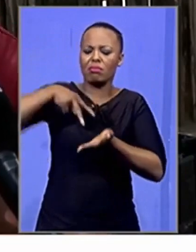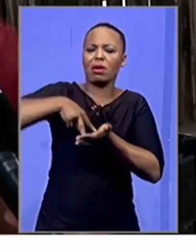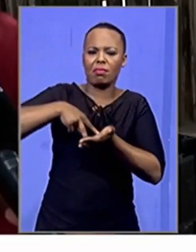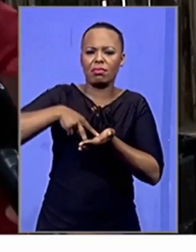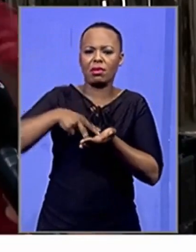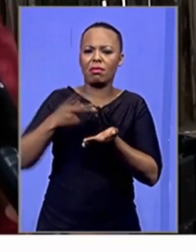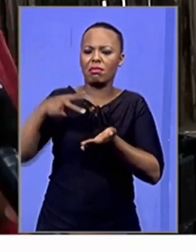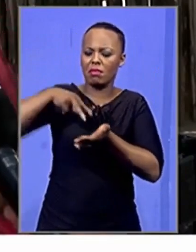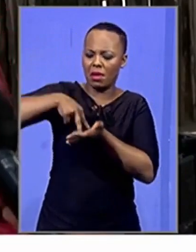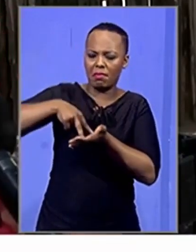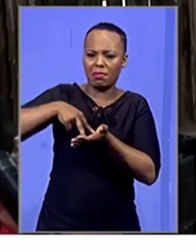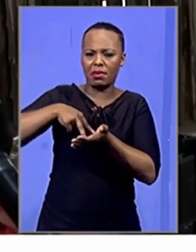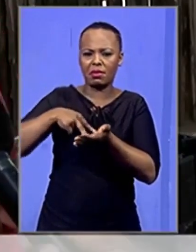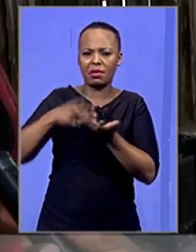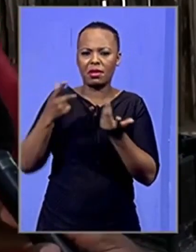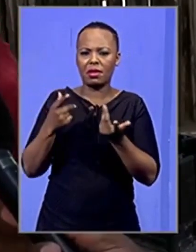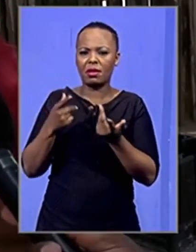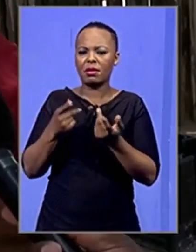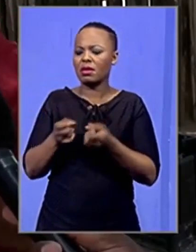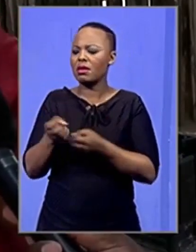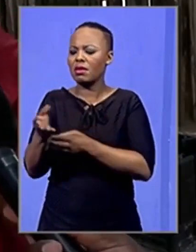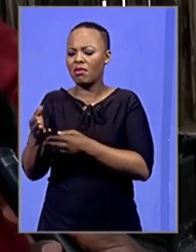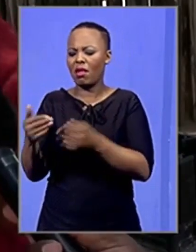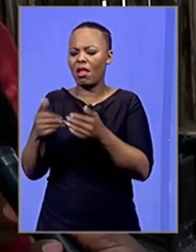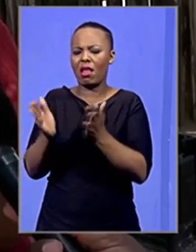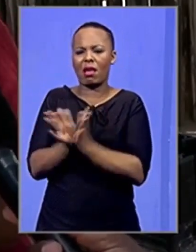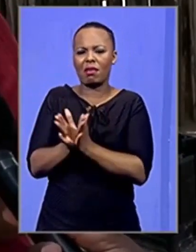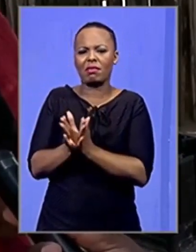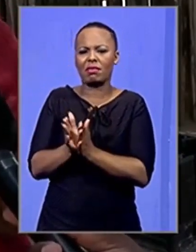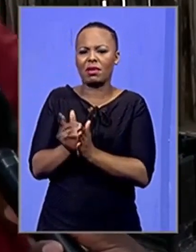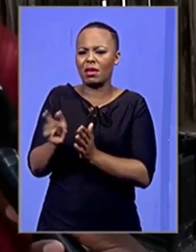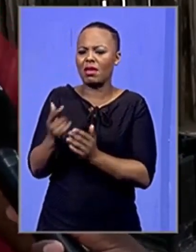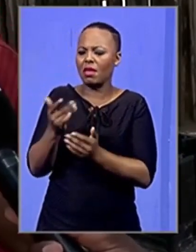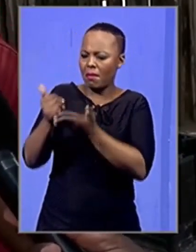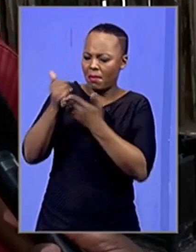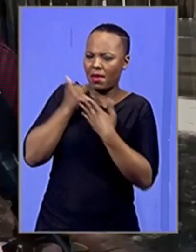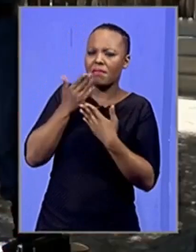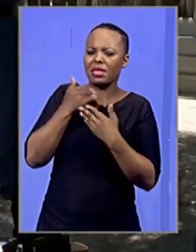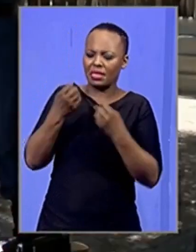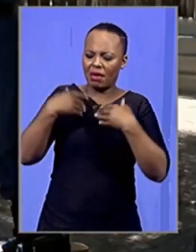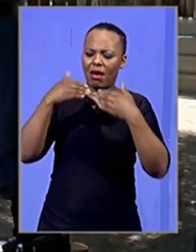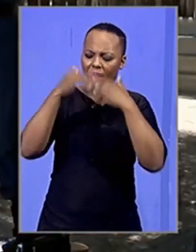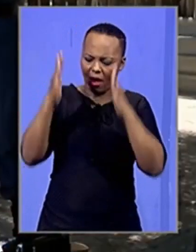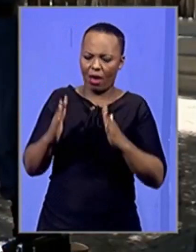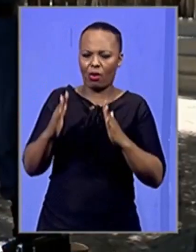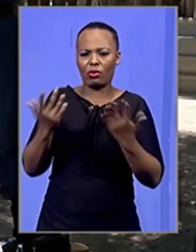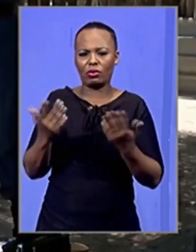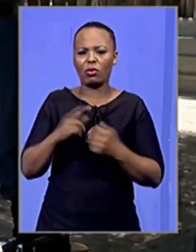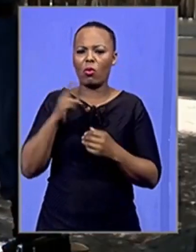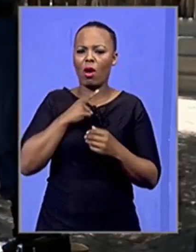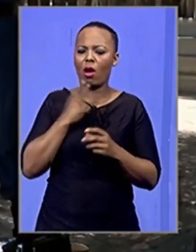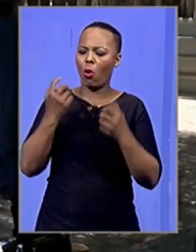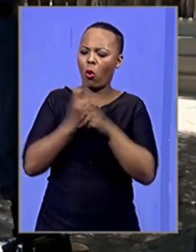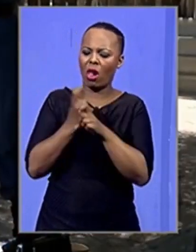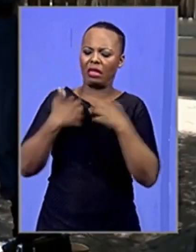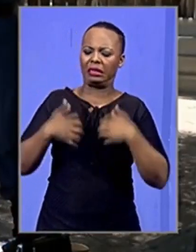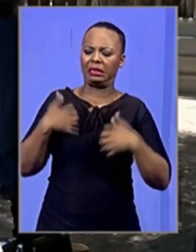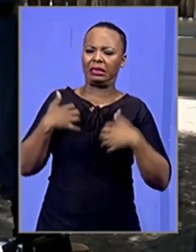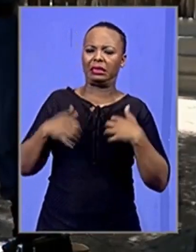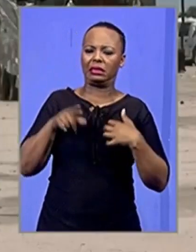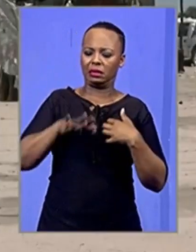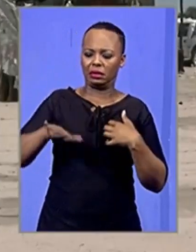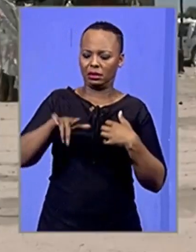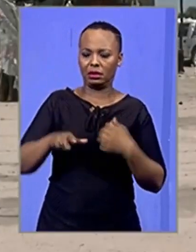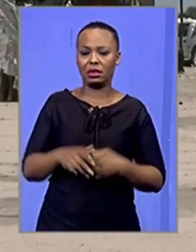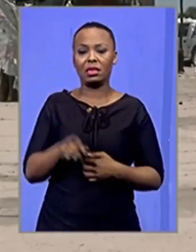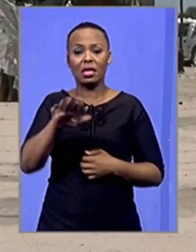ke re la re sia dipheo ha la jalo ke kopela gore na puso e nthuse ka ntlo. Bangwe ba baagi ba re ga gona ditirelo mo kgaolong ya